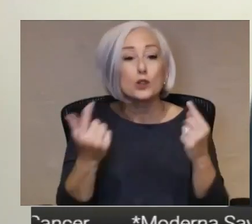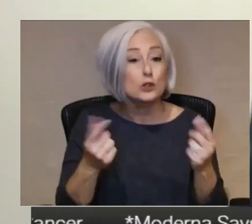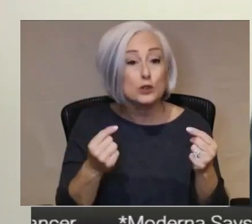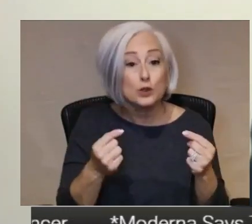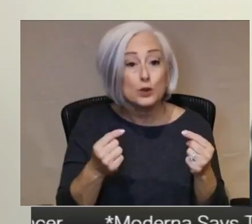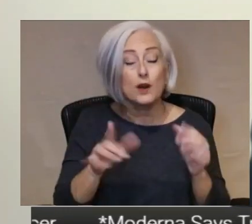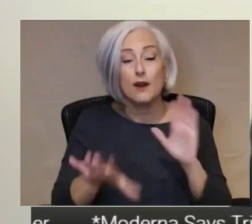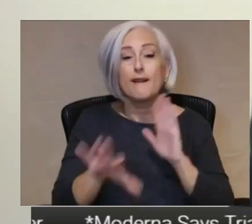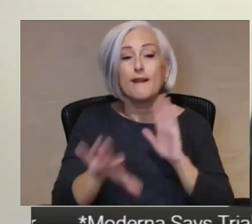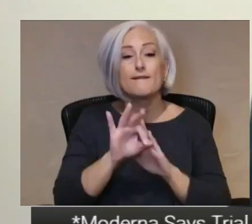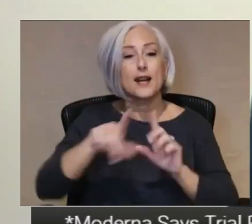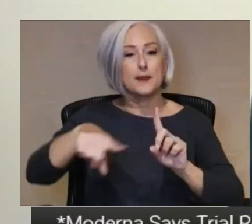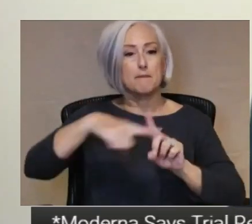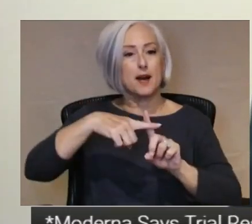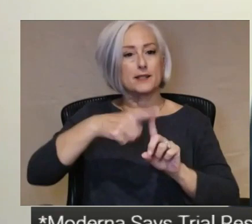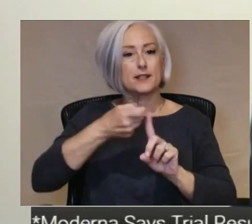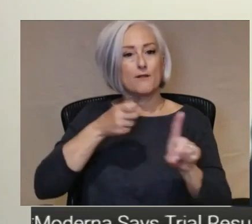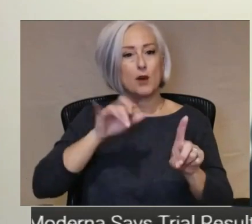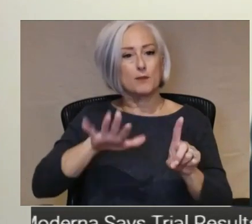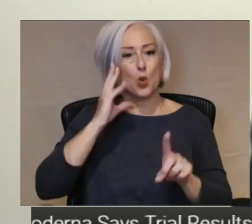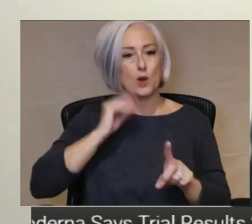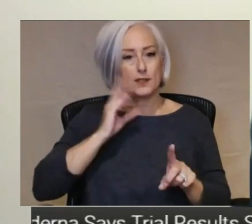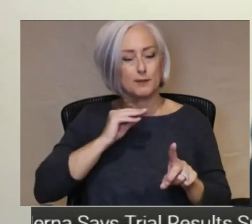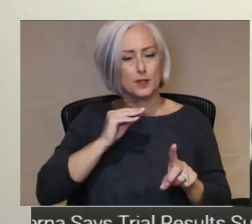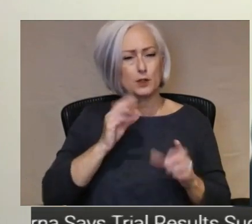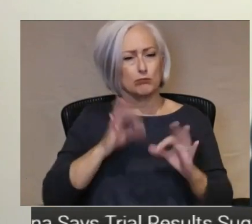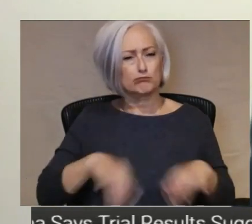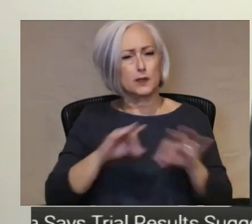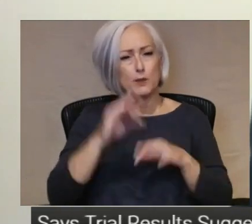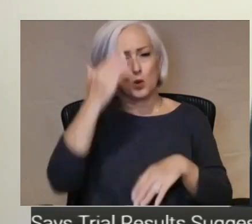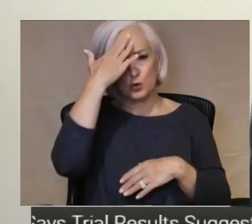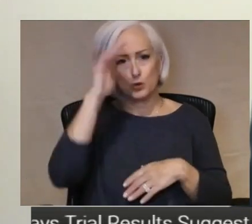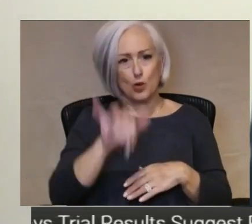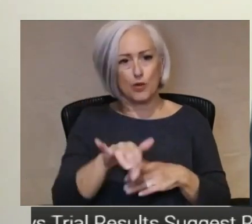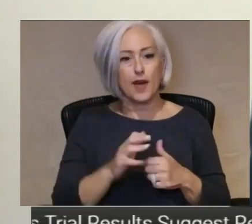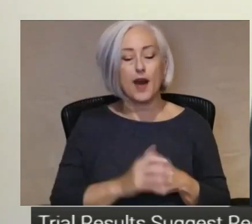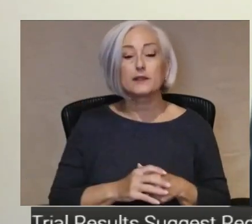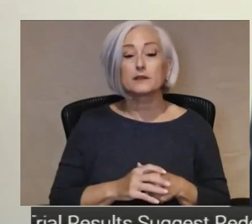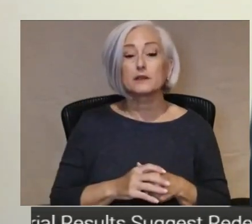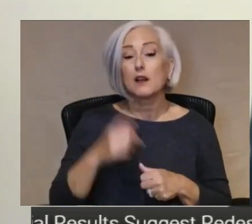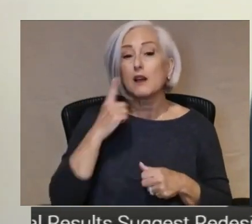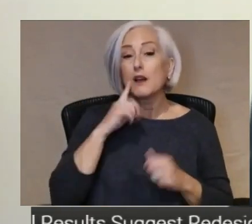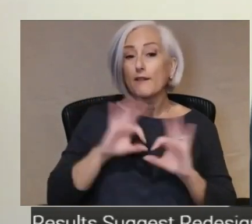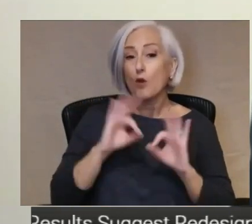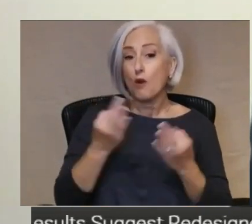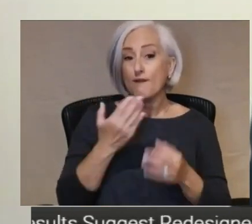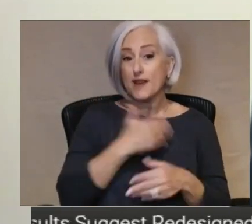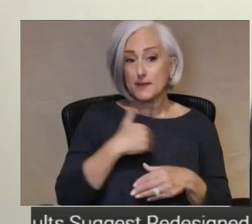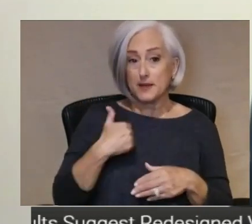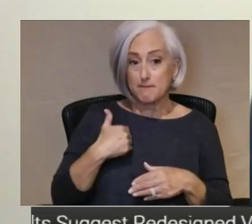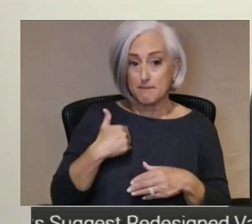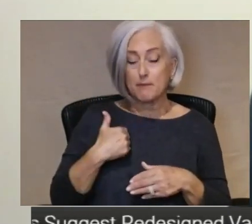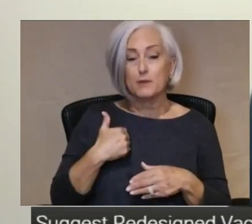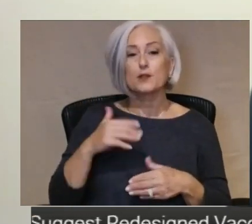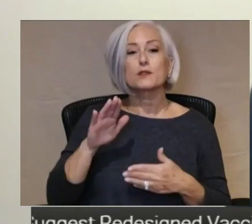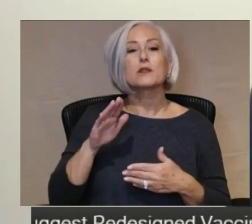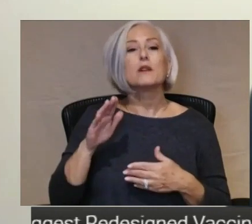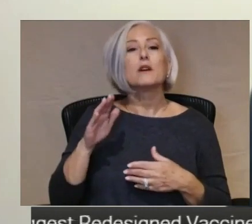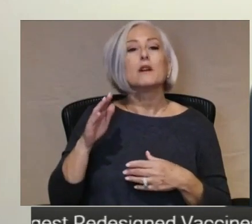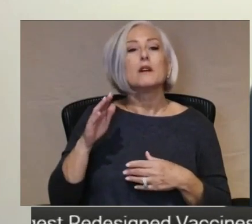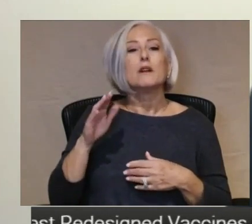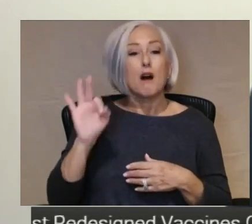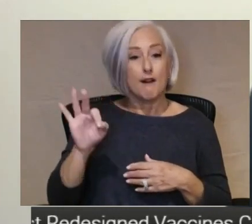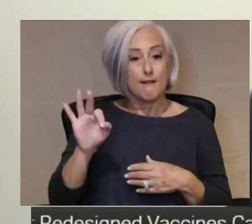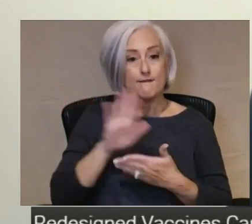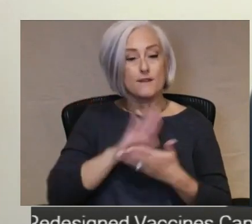experience. And so we want to be aware of that. And also, you know, for family members of college students who might be struggling around this,